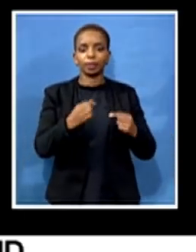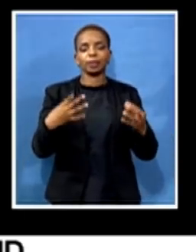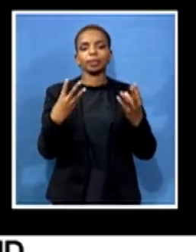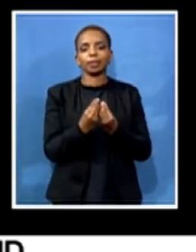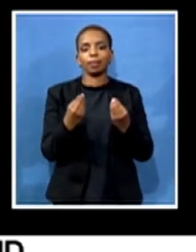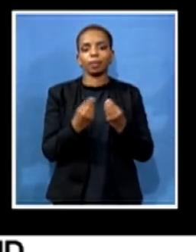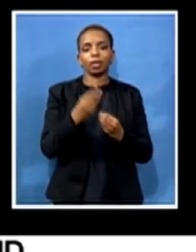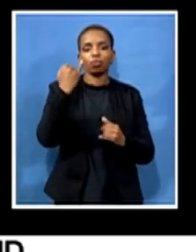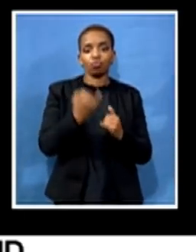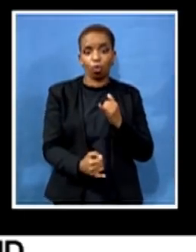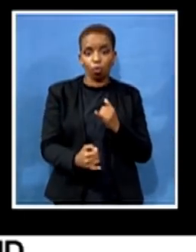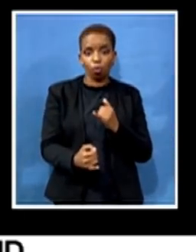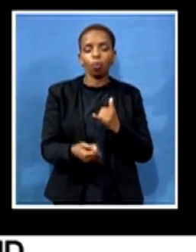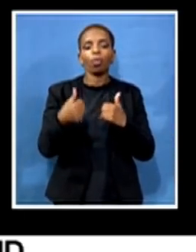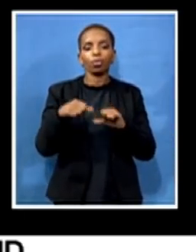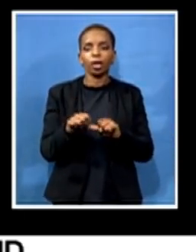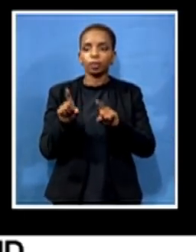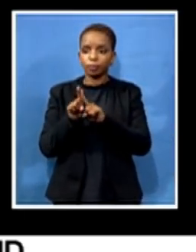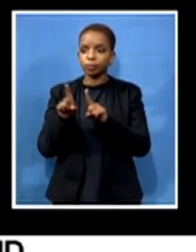follow.